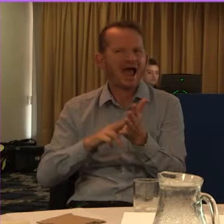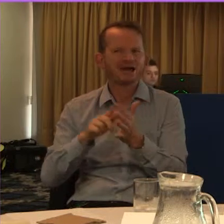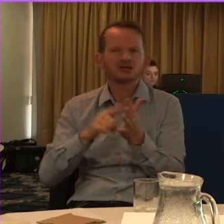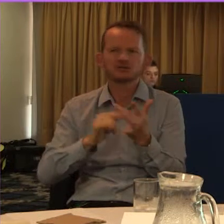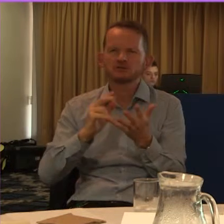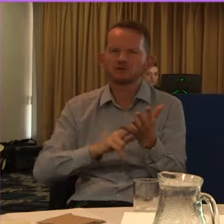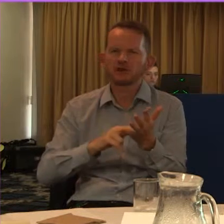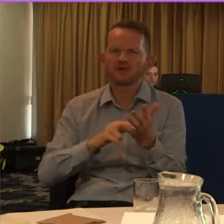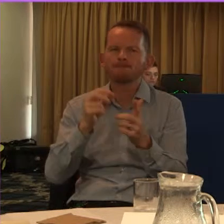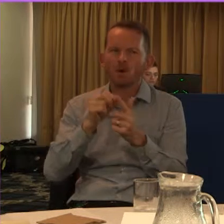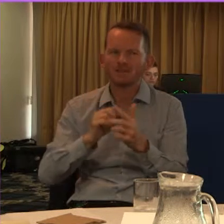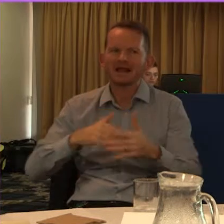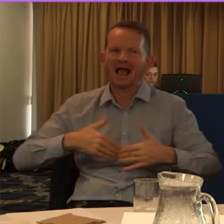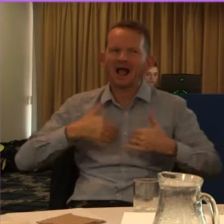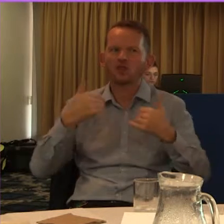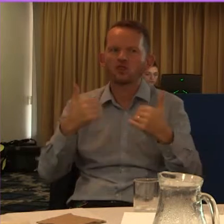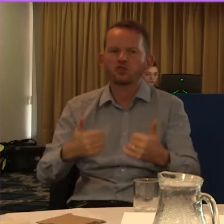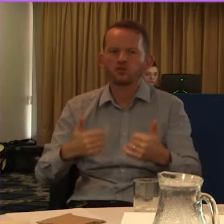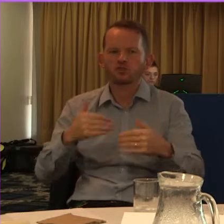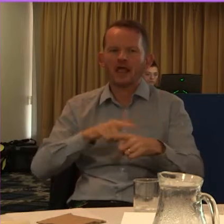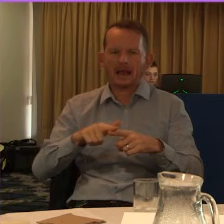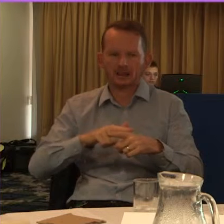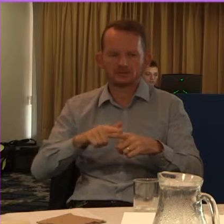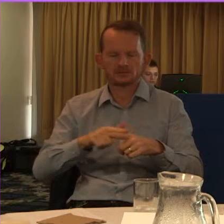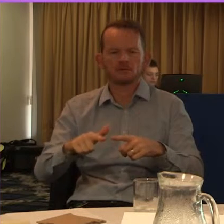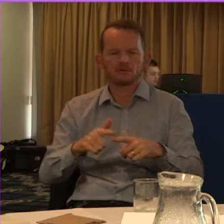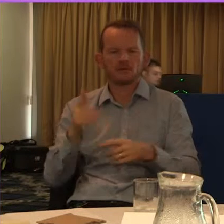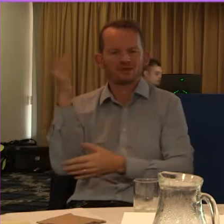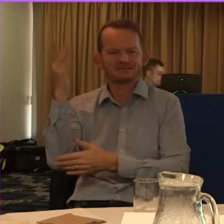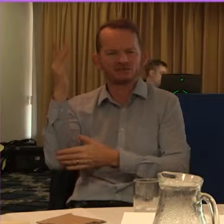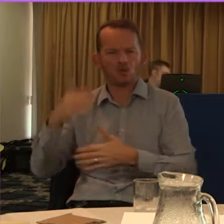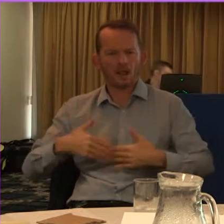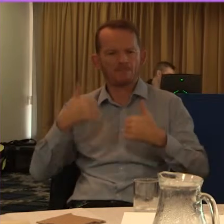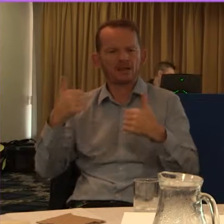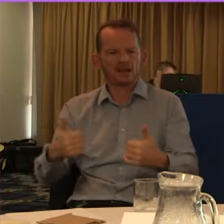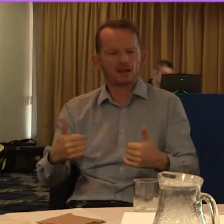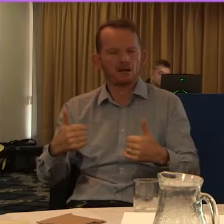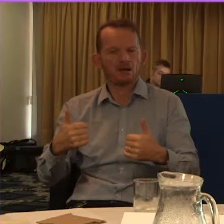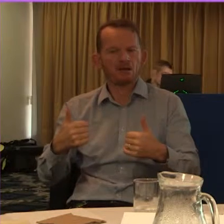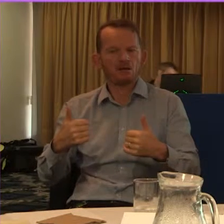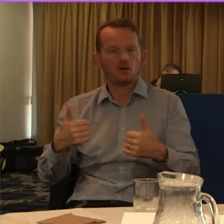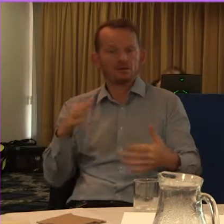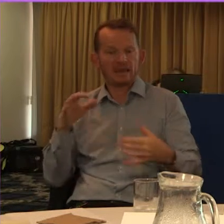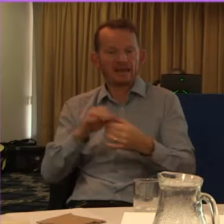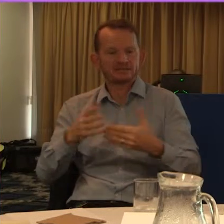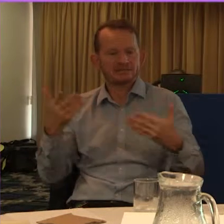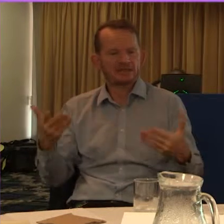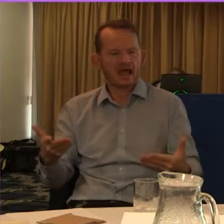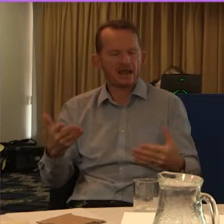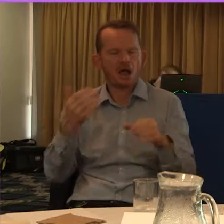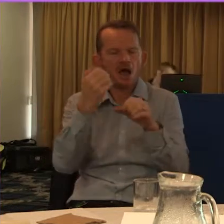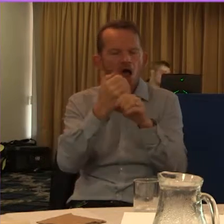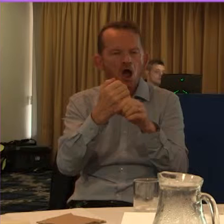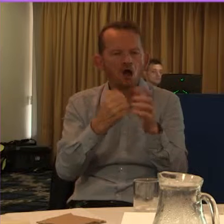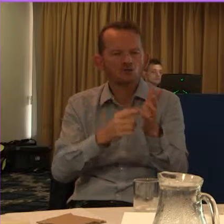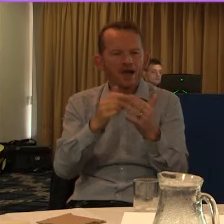England provided a presentation on well-being, which I think in many ways has set the scene for today's event. And I think